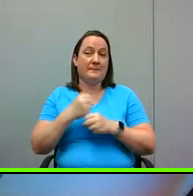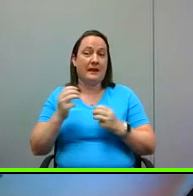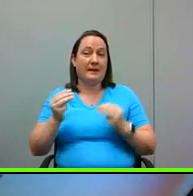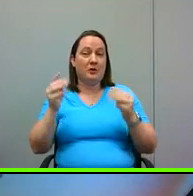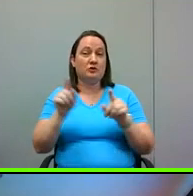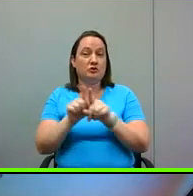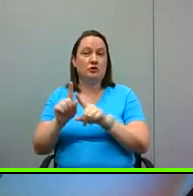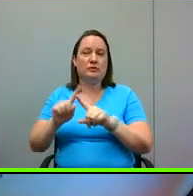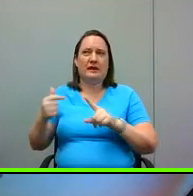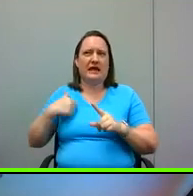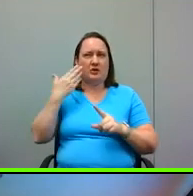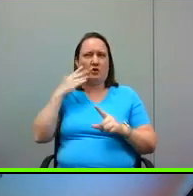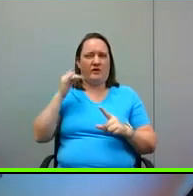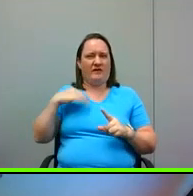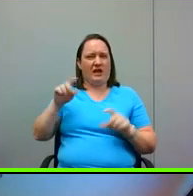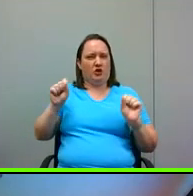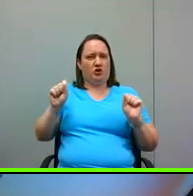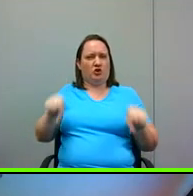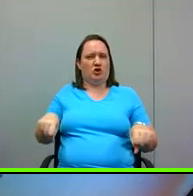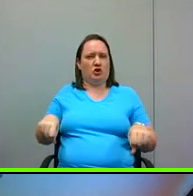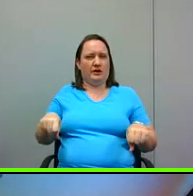if I could do that. So.